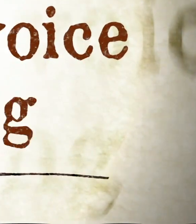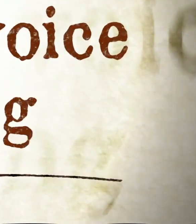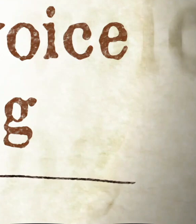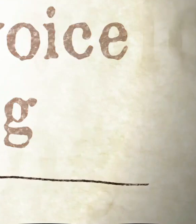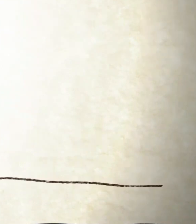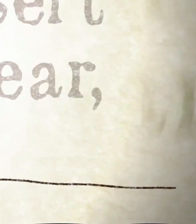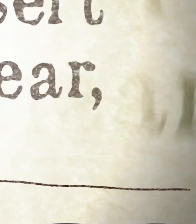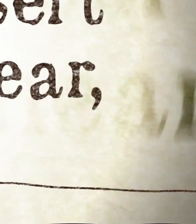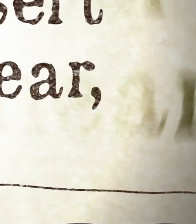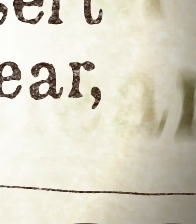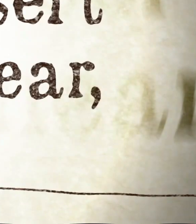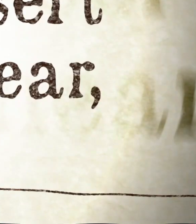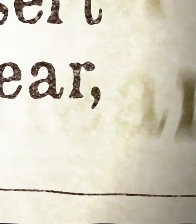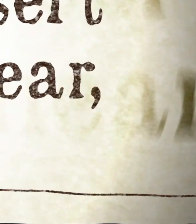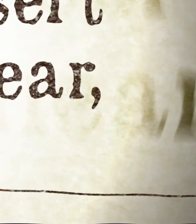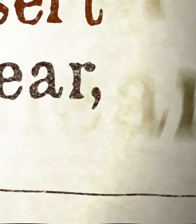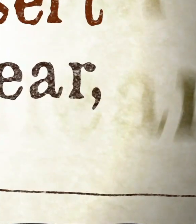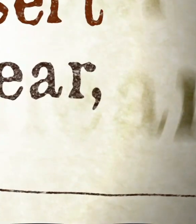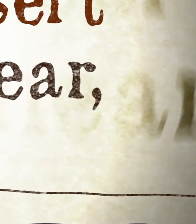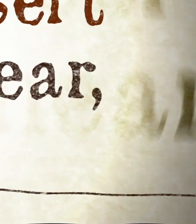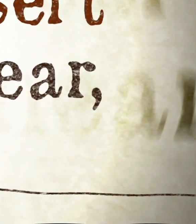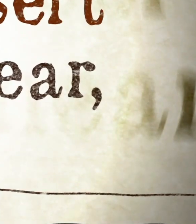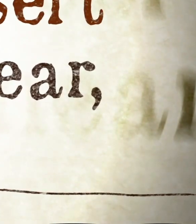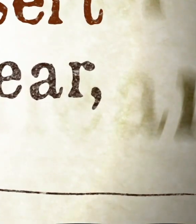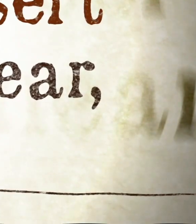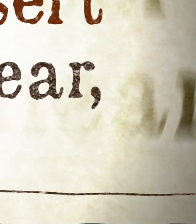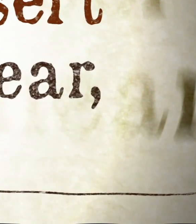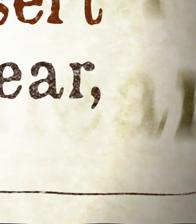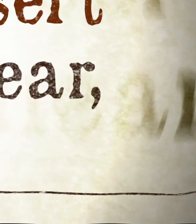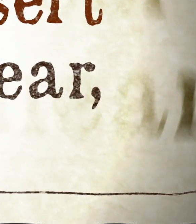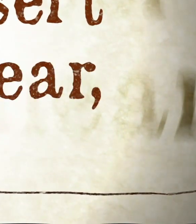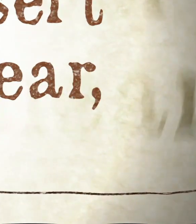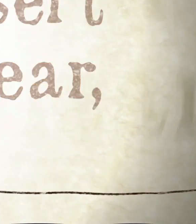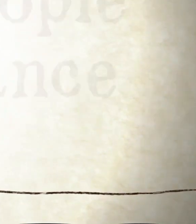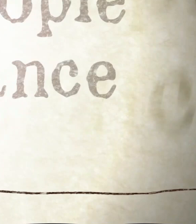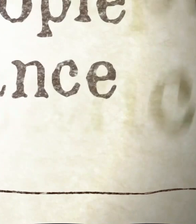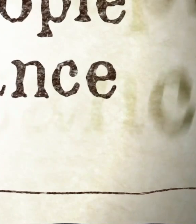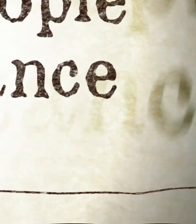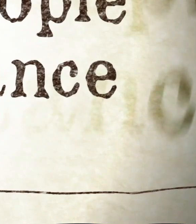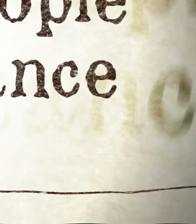voices cry in the desert far and near,